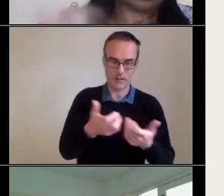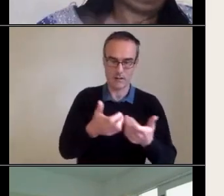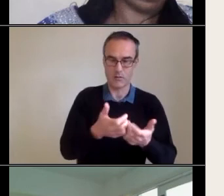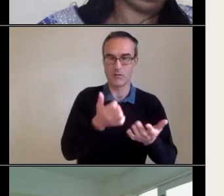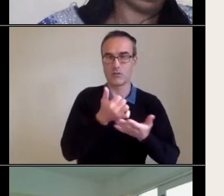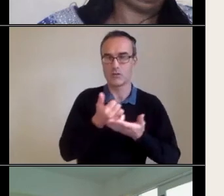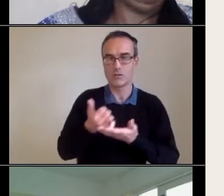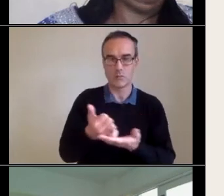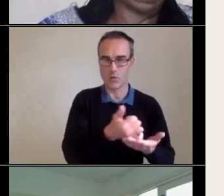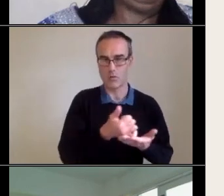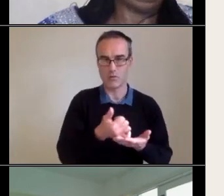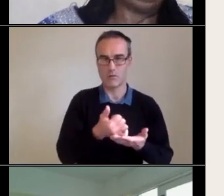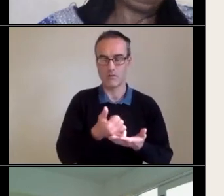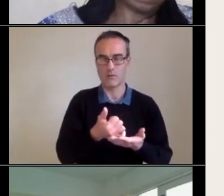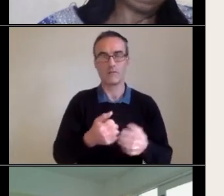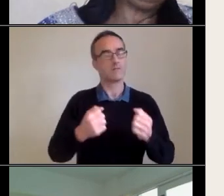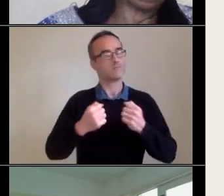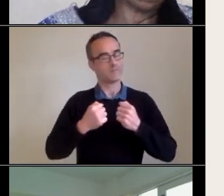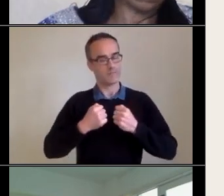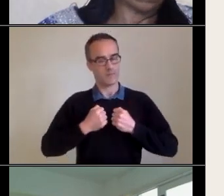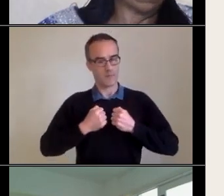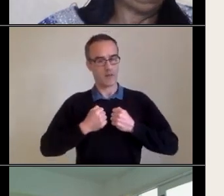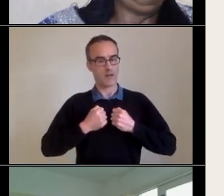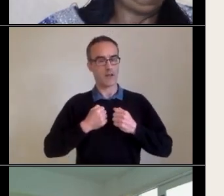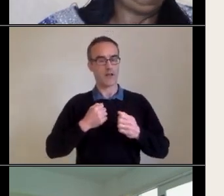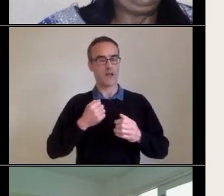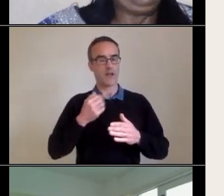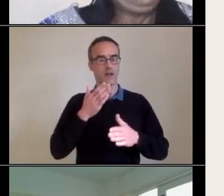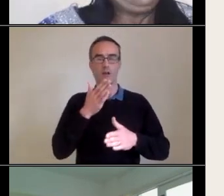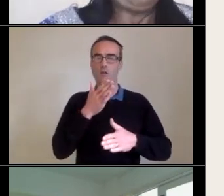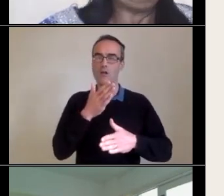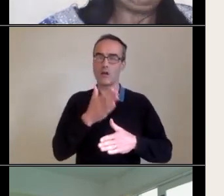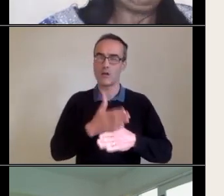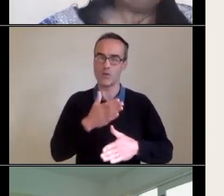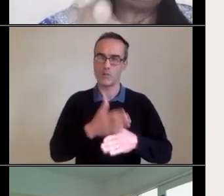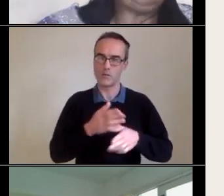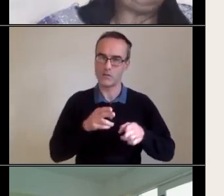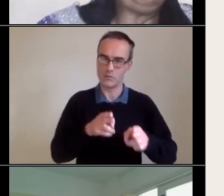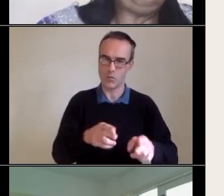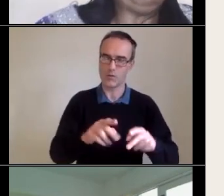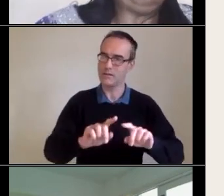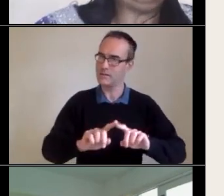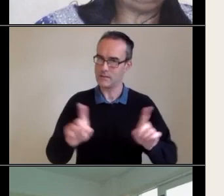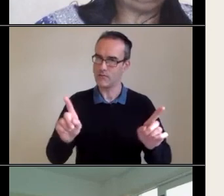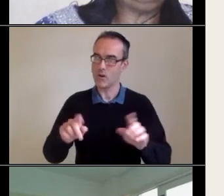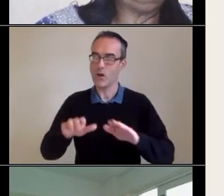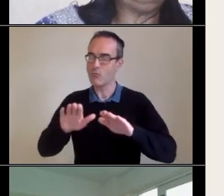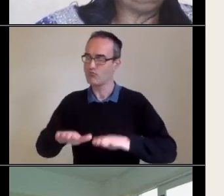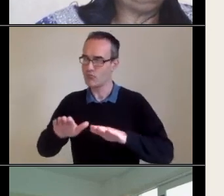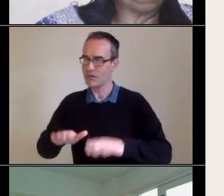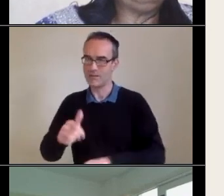quite different from the British or the Canadian or American system of employment.